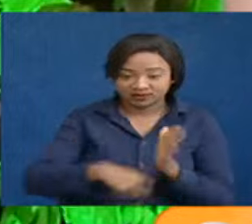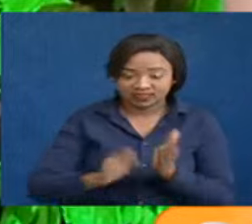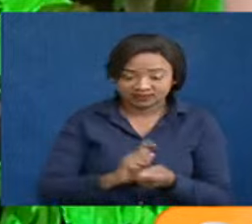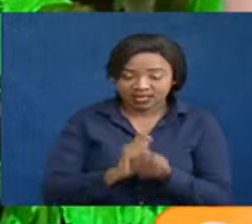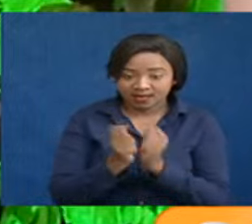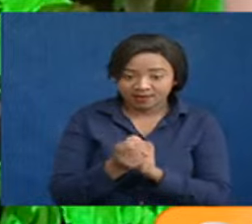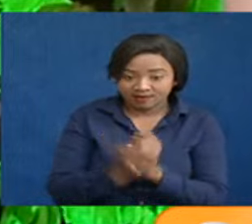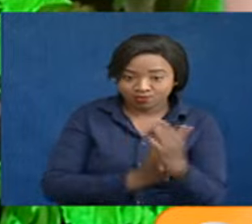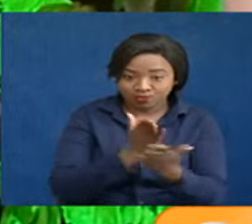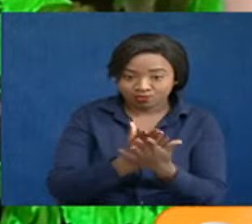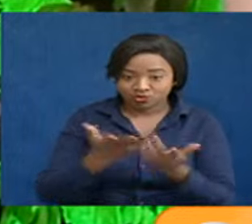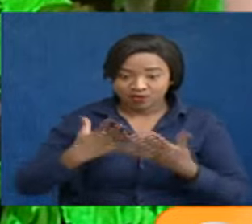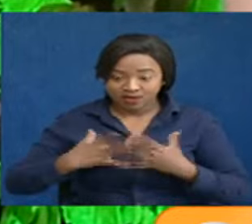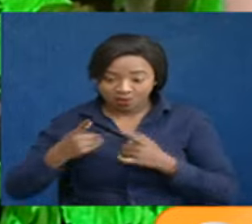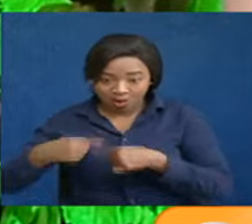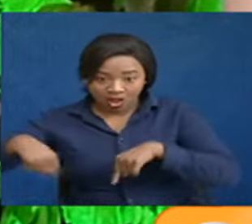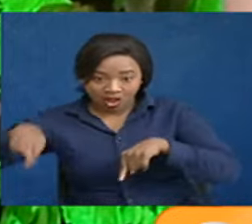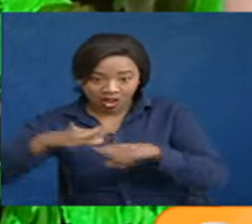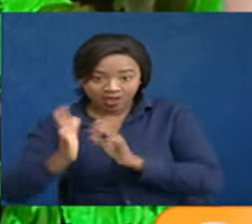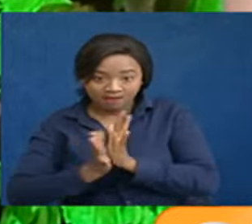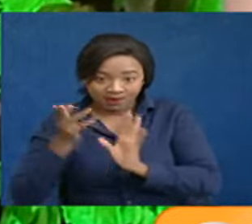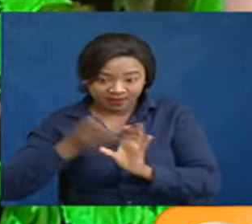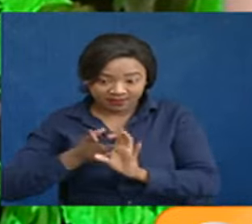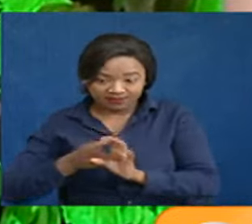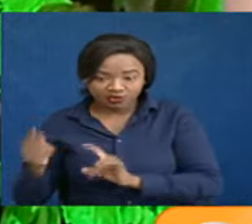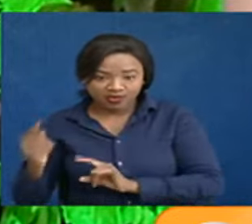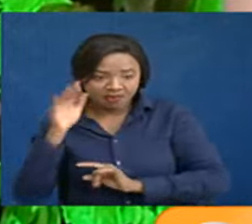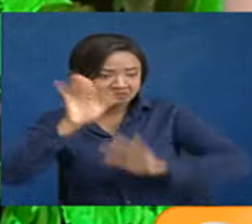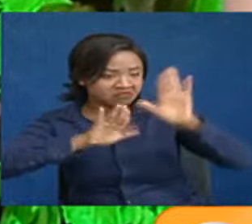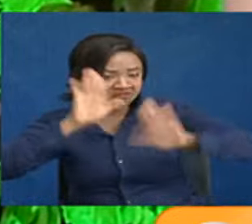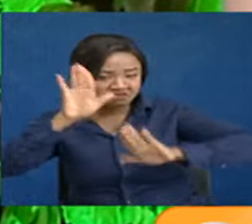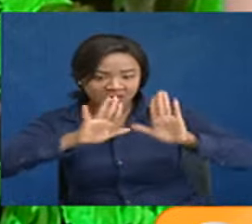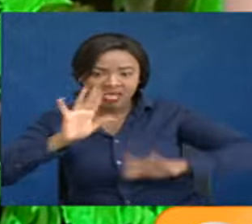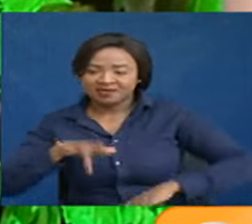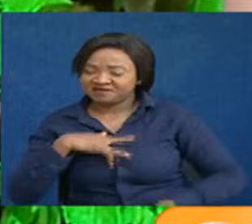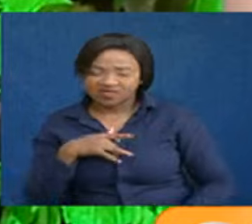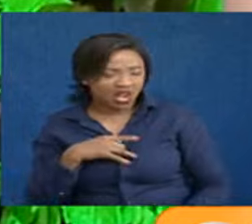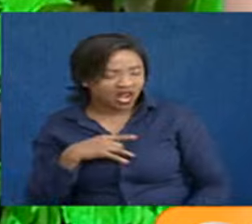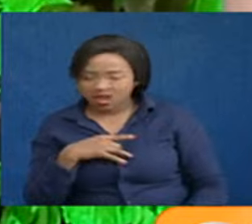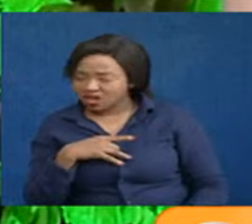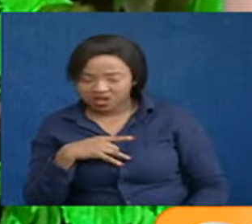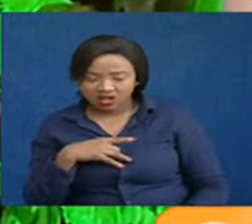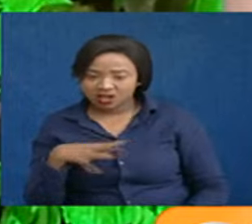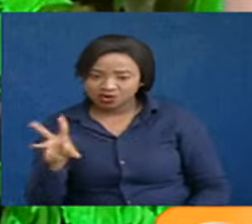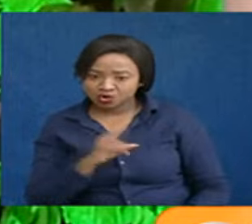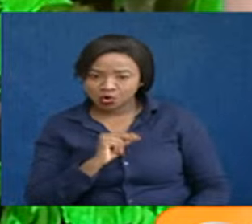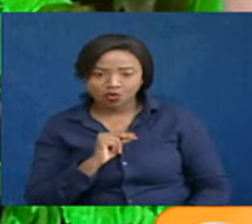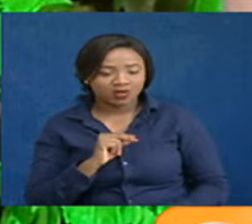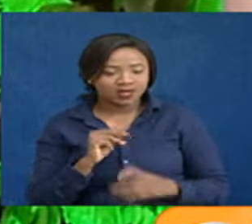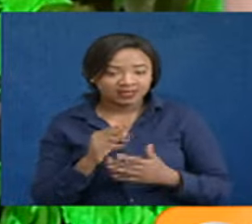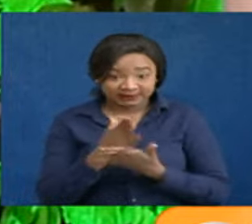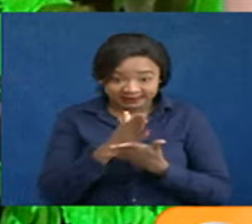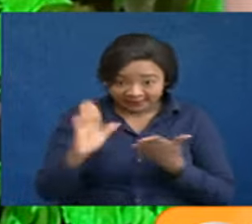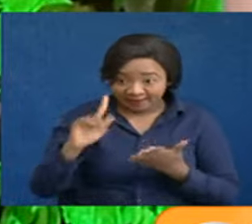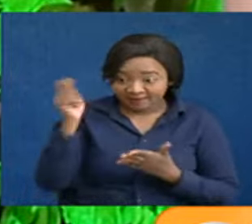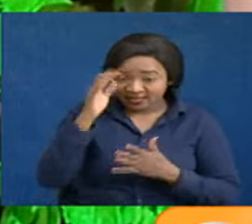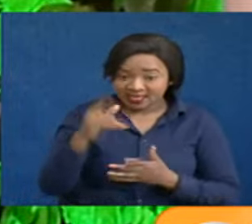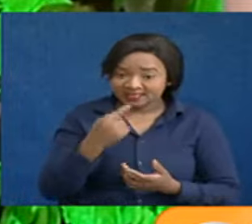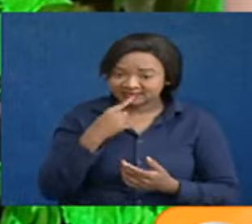drew mixed reactions from Kenyans as public participation exercise began in different parts of the country. A section of Kenyans